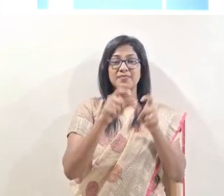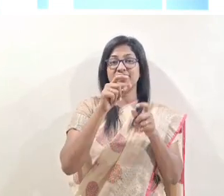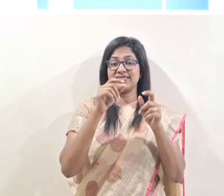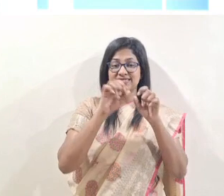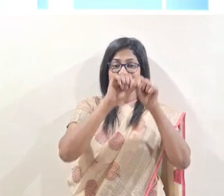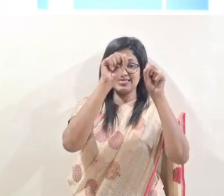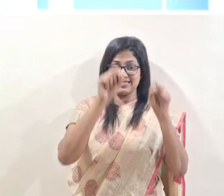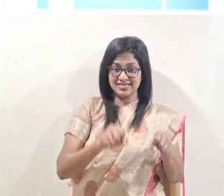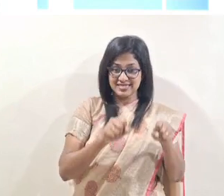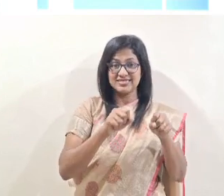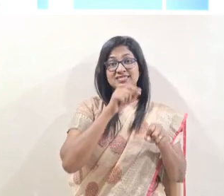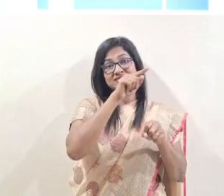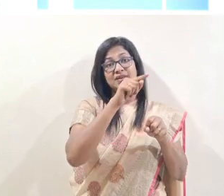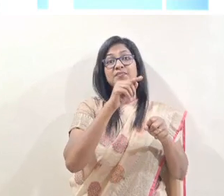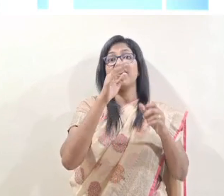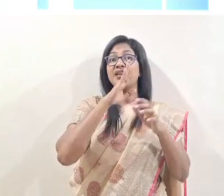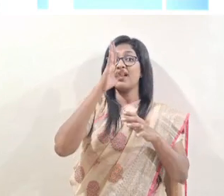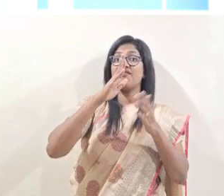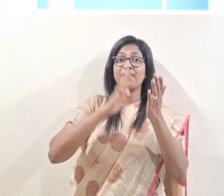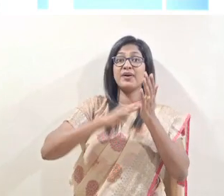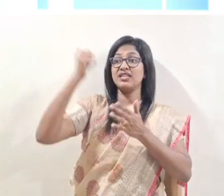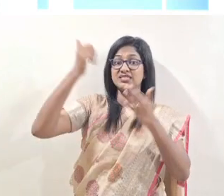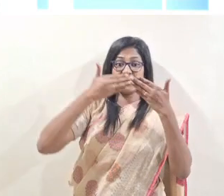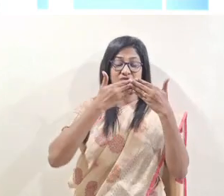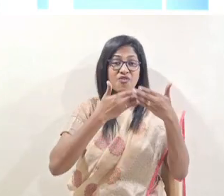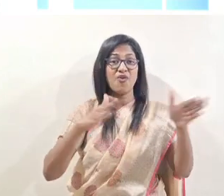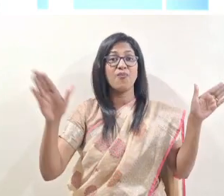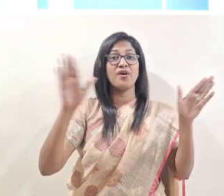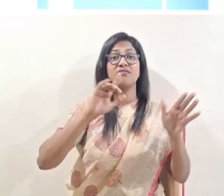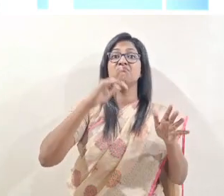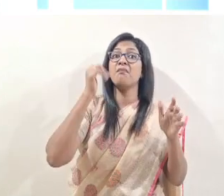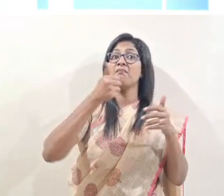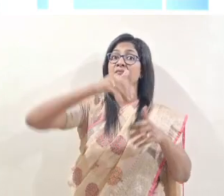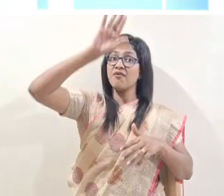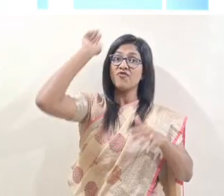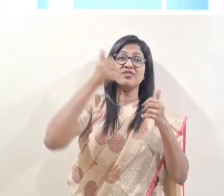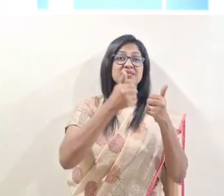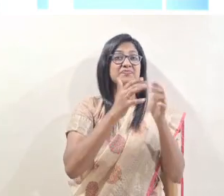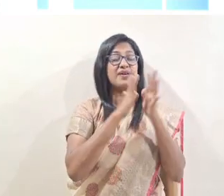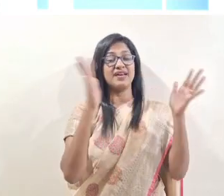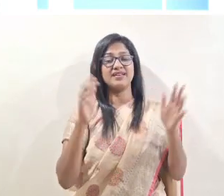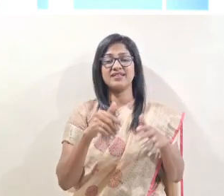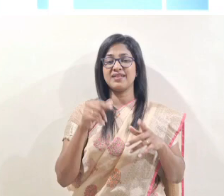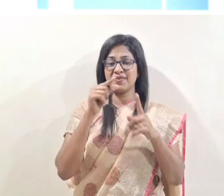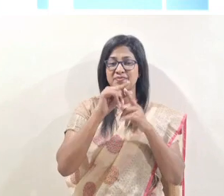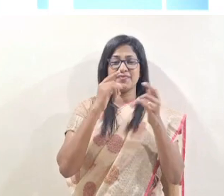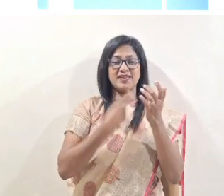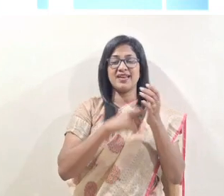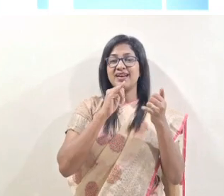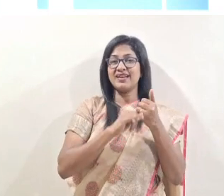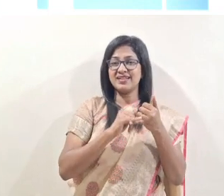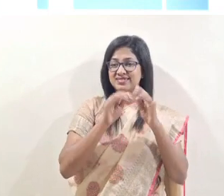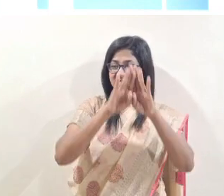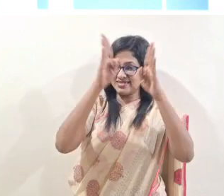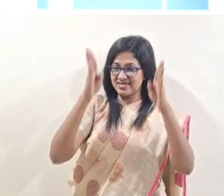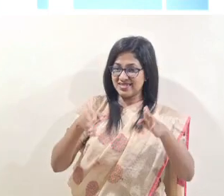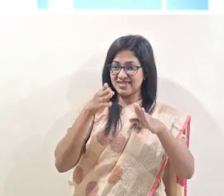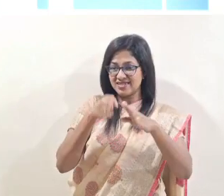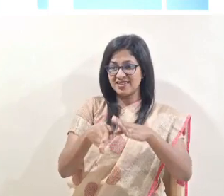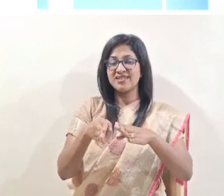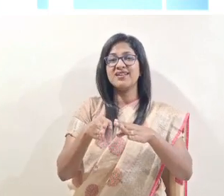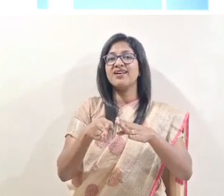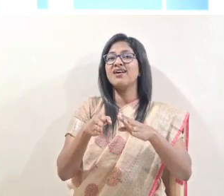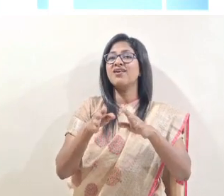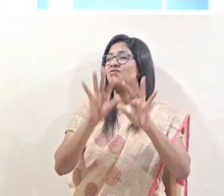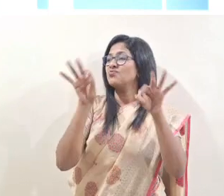was opened by railway minister. It was such a big thing. Today, if you go to the PRS system, there is nobody. So everybody is doing it